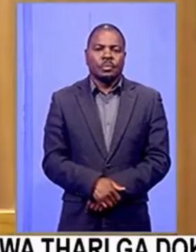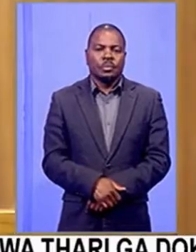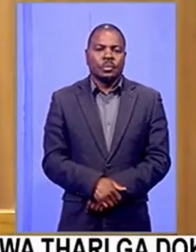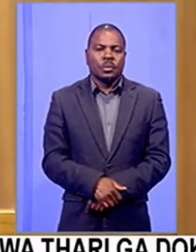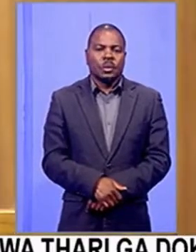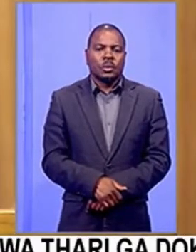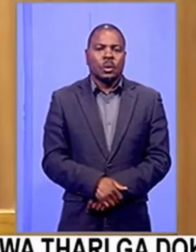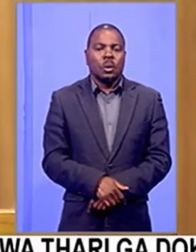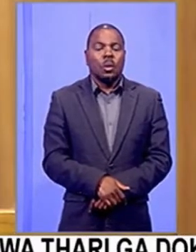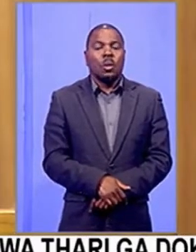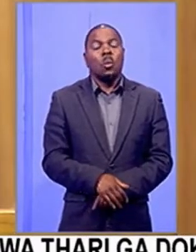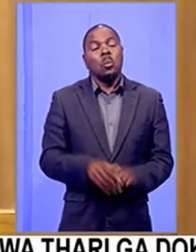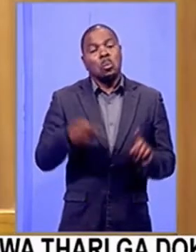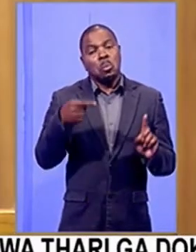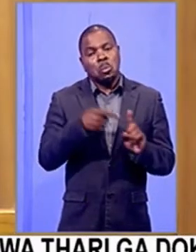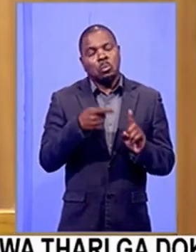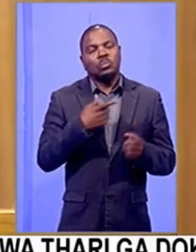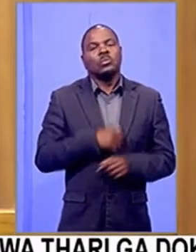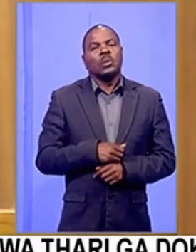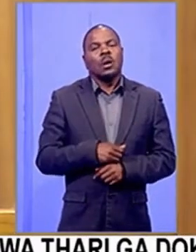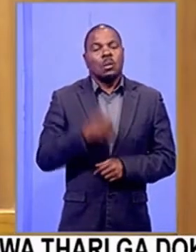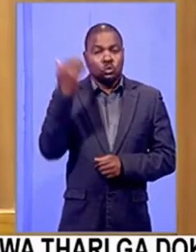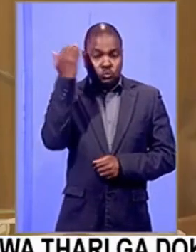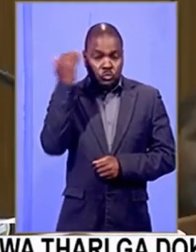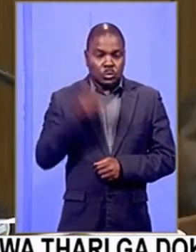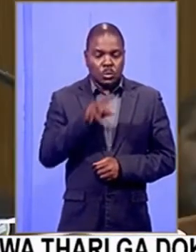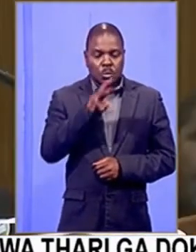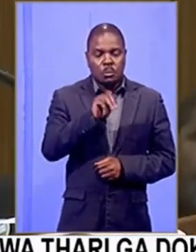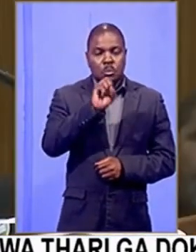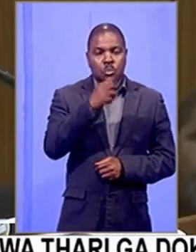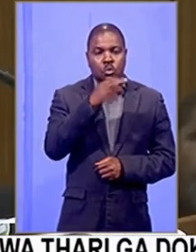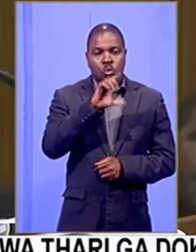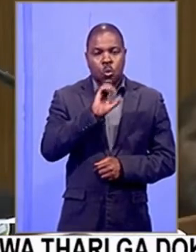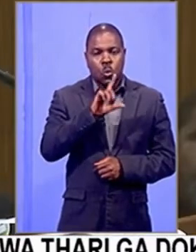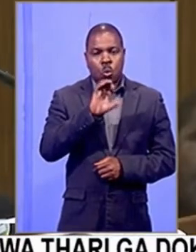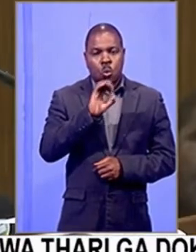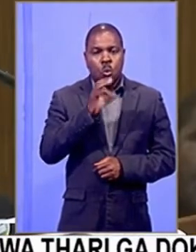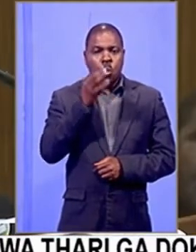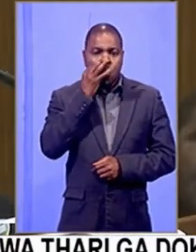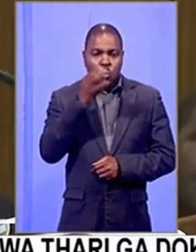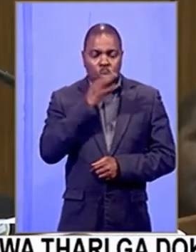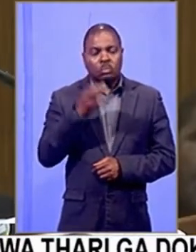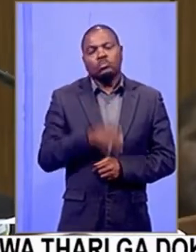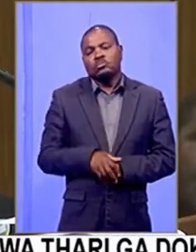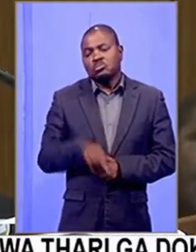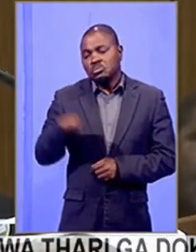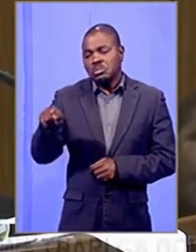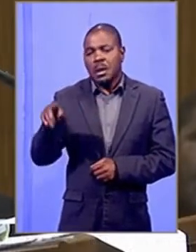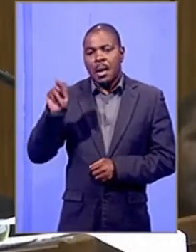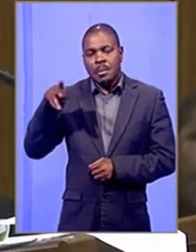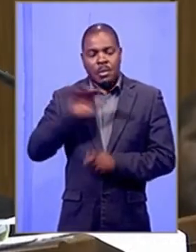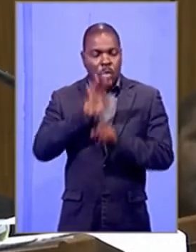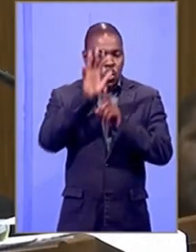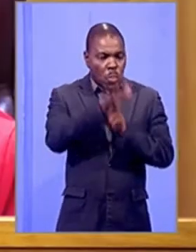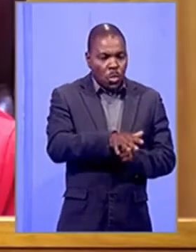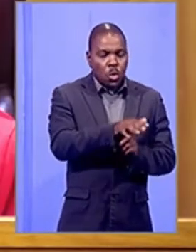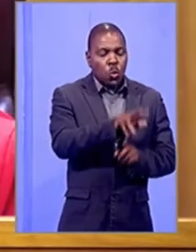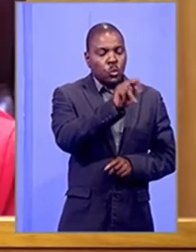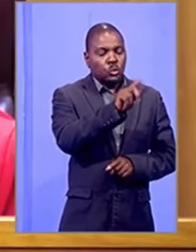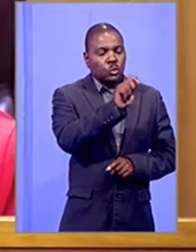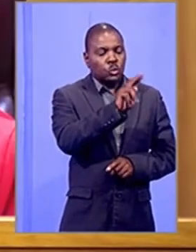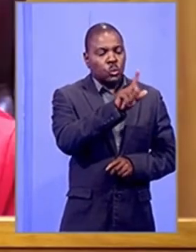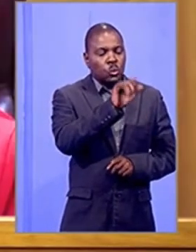Mo maitekong a go dira boikuelo, Advocate Zandile Mshololo a re puso e gatelela mmuelelo wa gagwe Fisokuhle Ntuli mme e ne itse